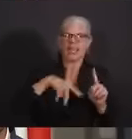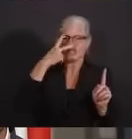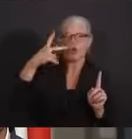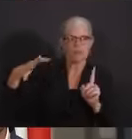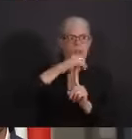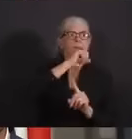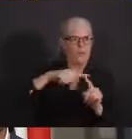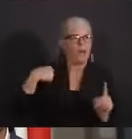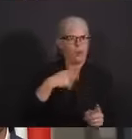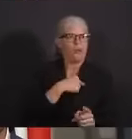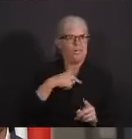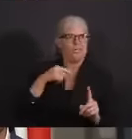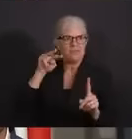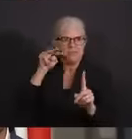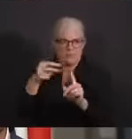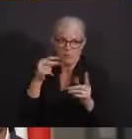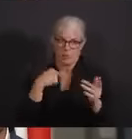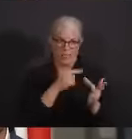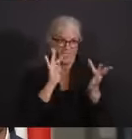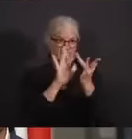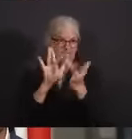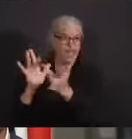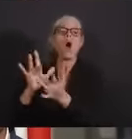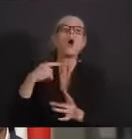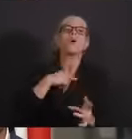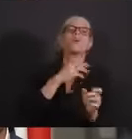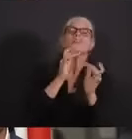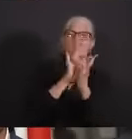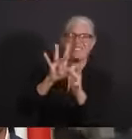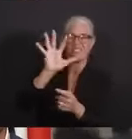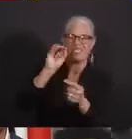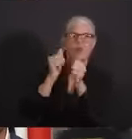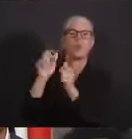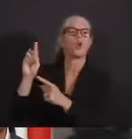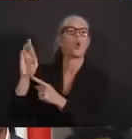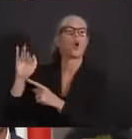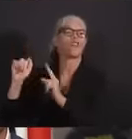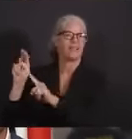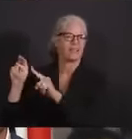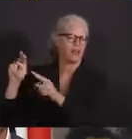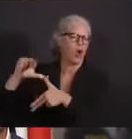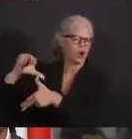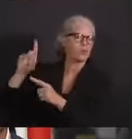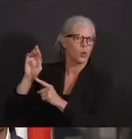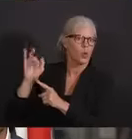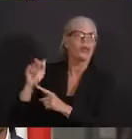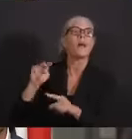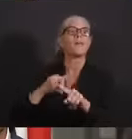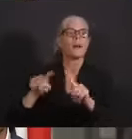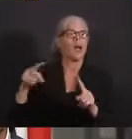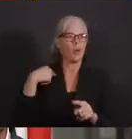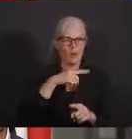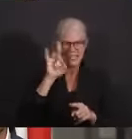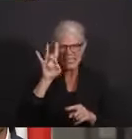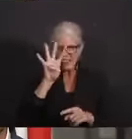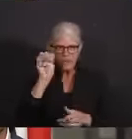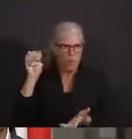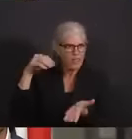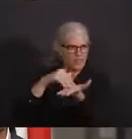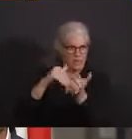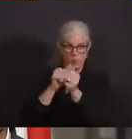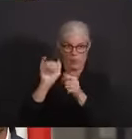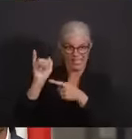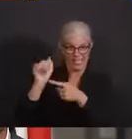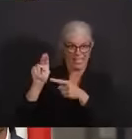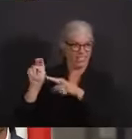reached 50 with Dorian. We didn't. We reached in the 40s. We did 40,000s for Ian in the 40s. This is the first time we've